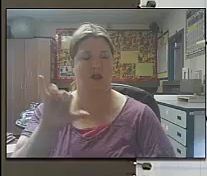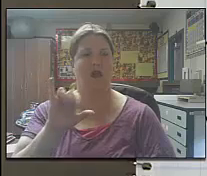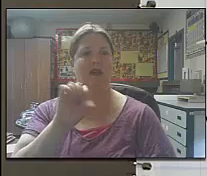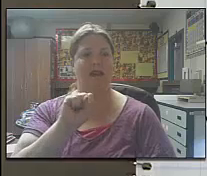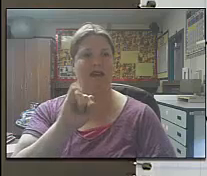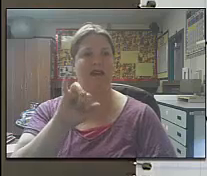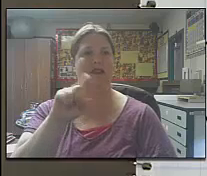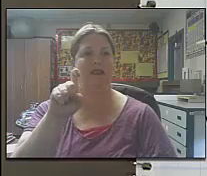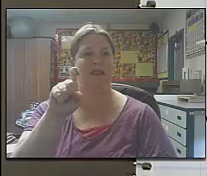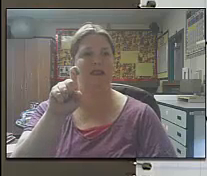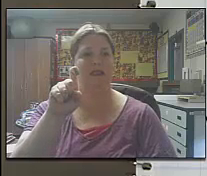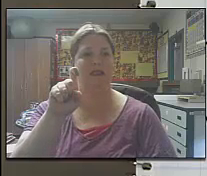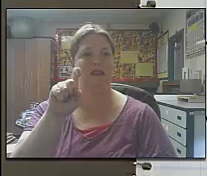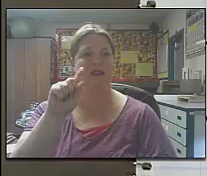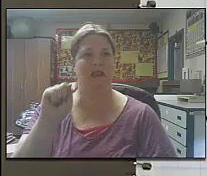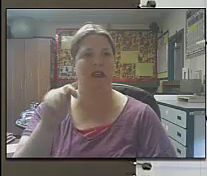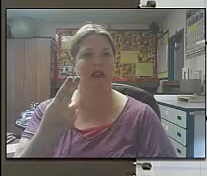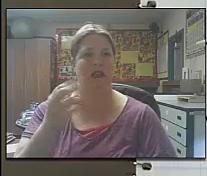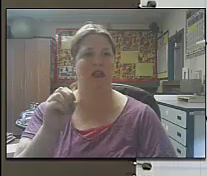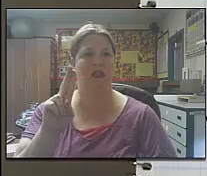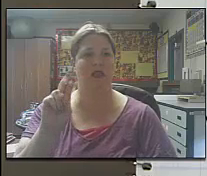6,000,